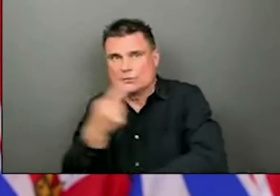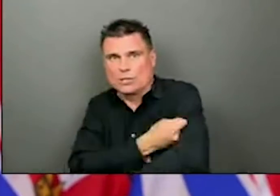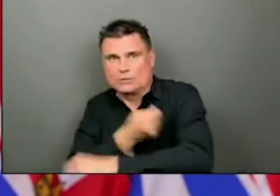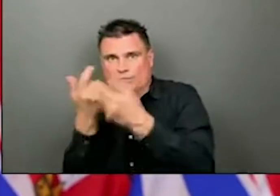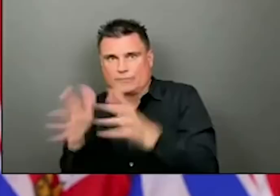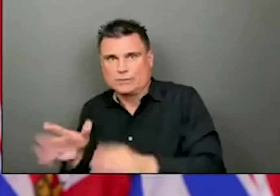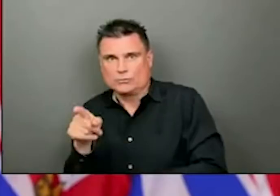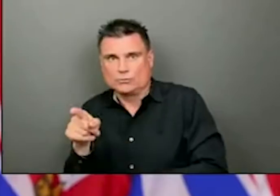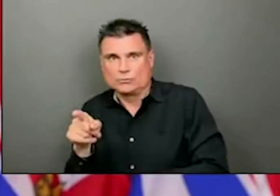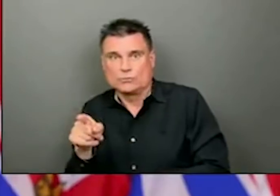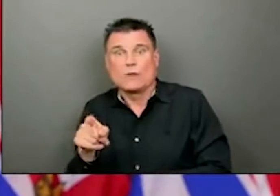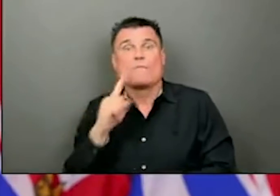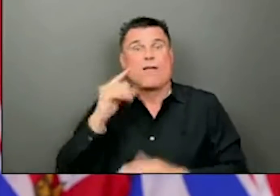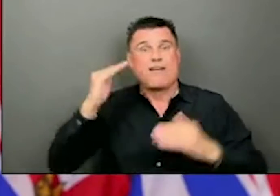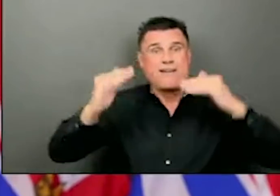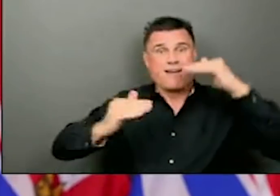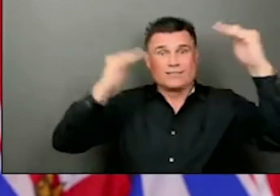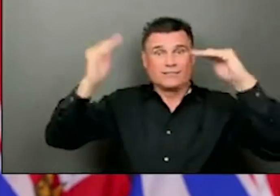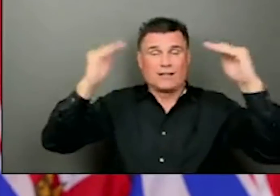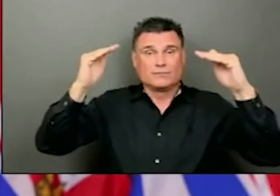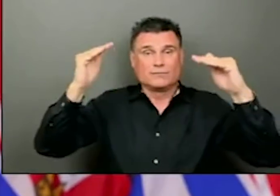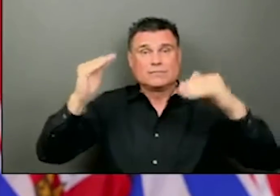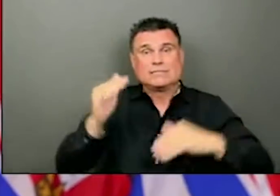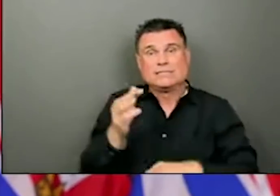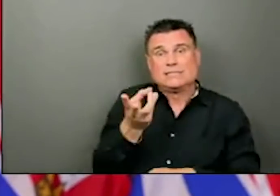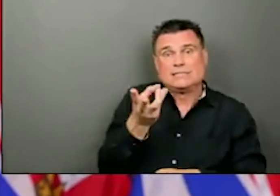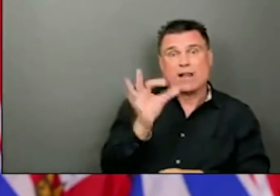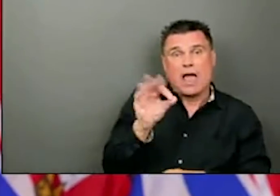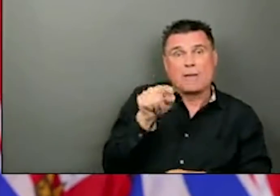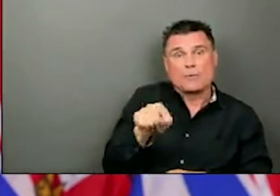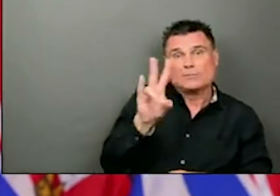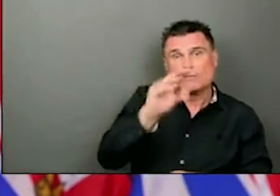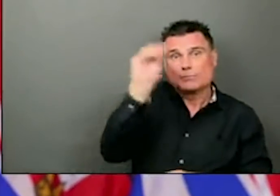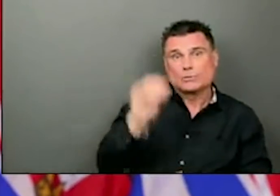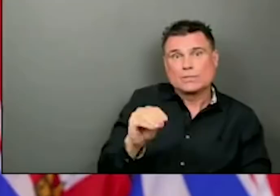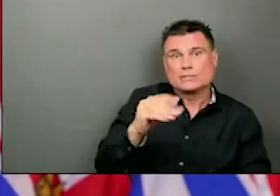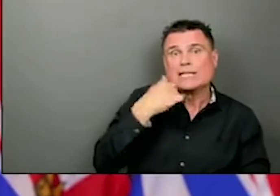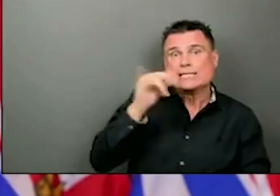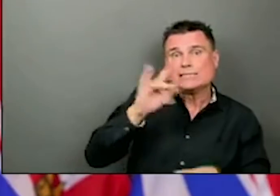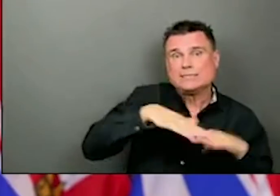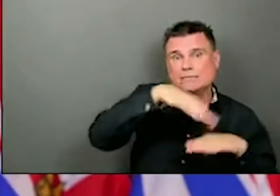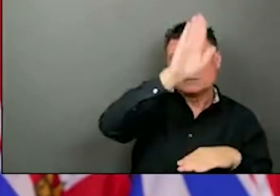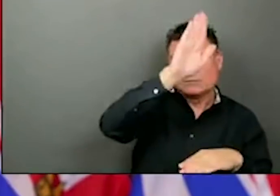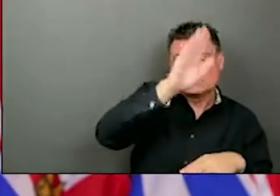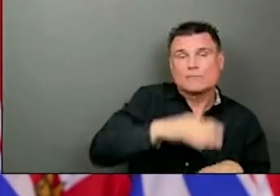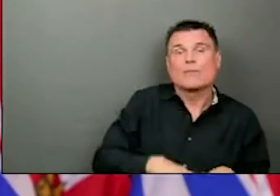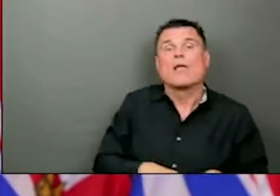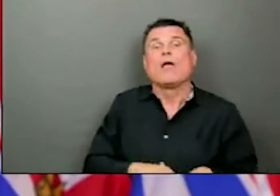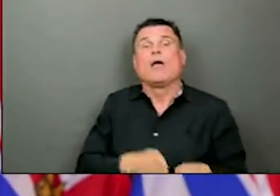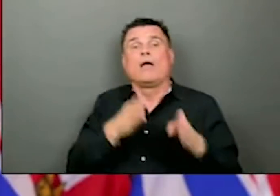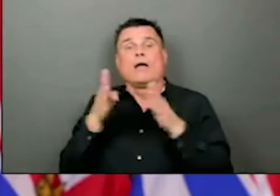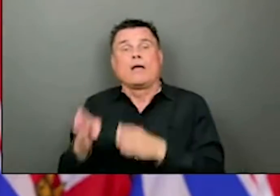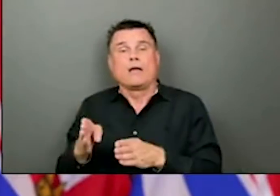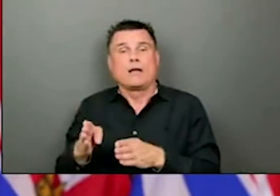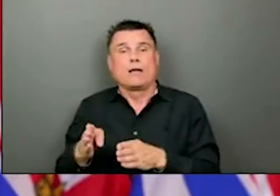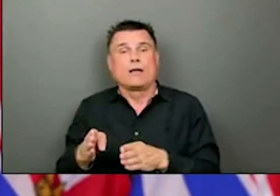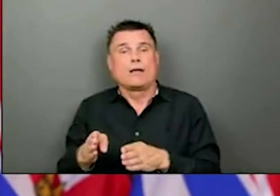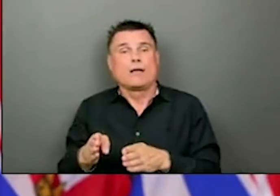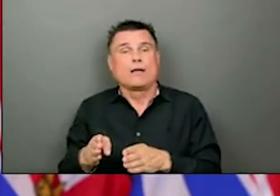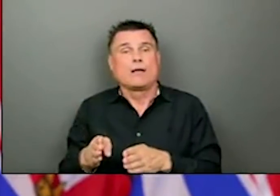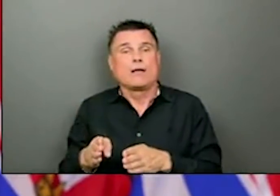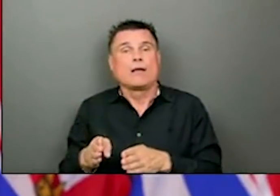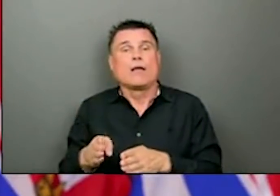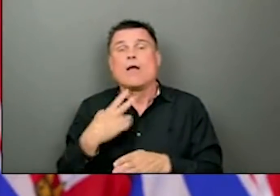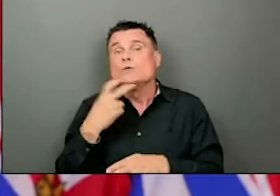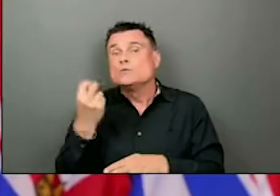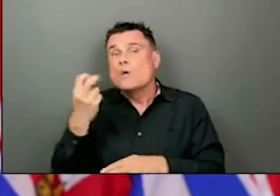meaning all those 12 and above. That's 87% of people over 70, 84% over 60, 81% over